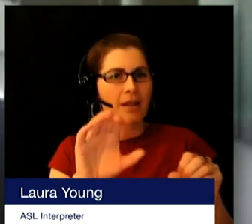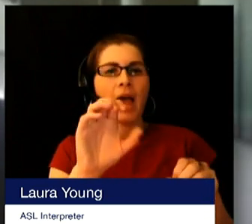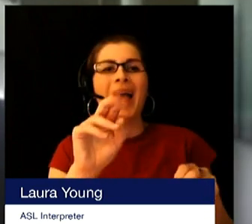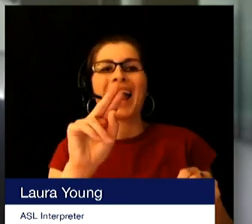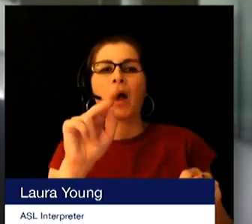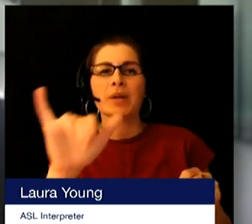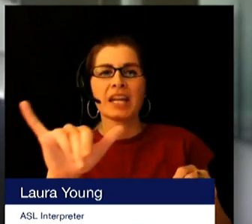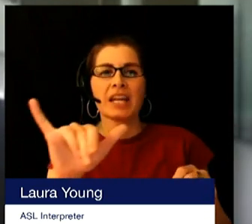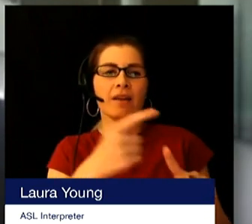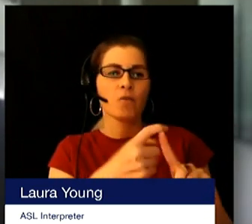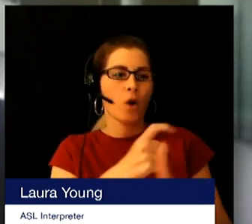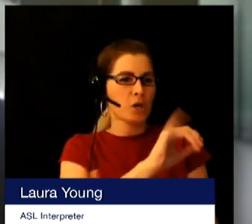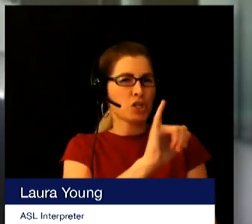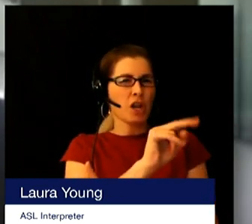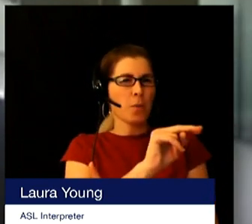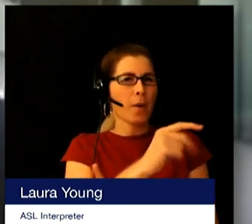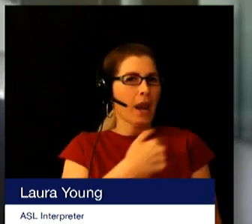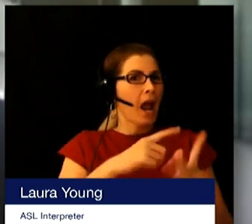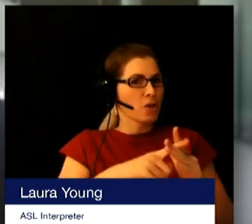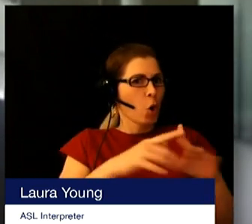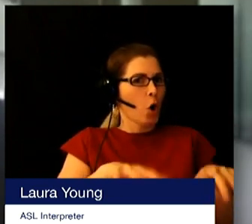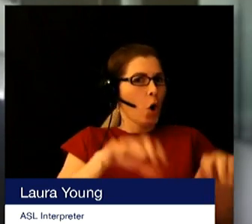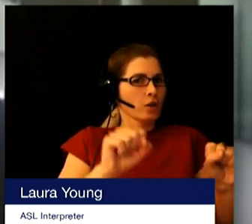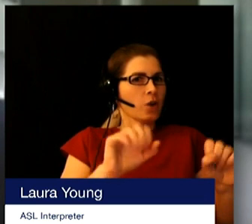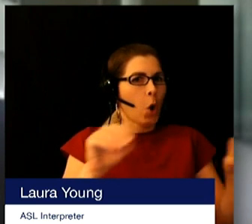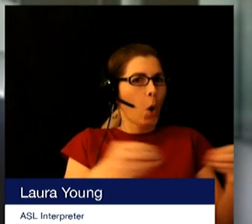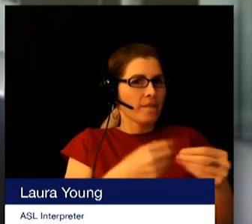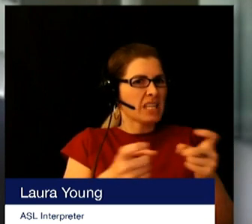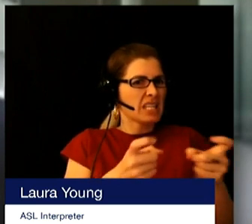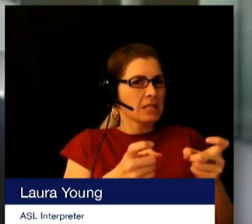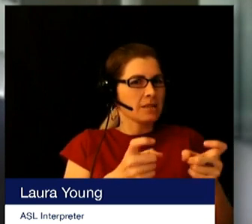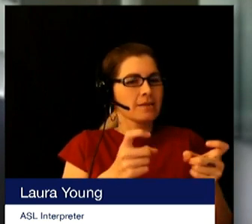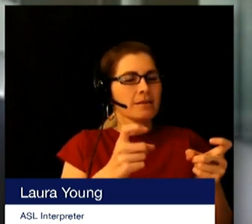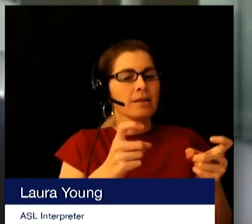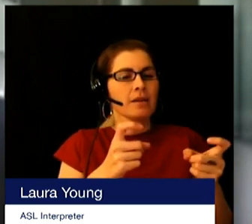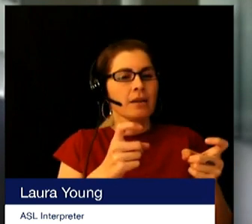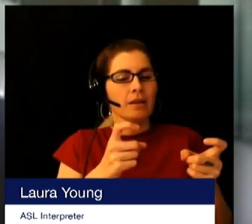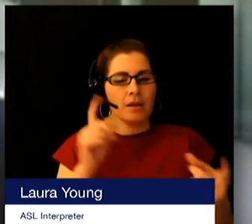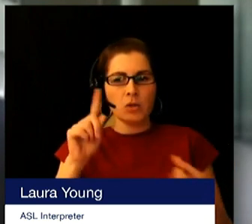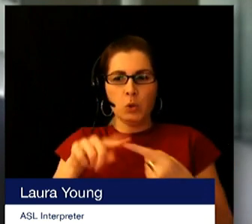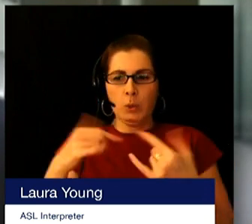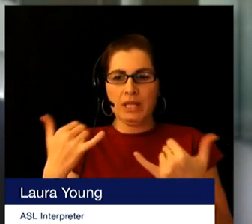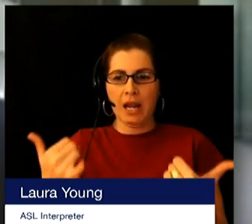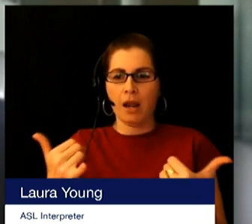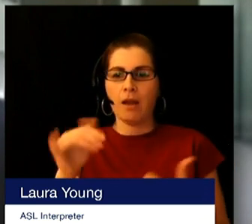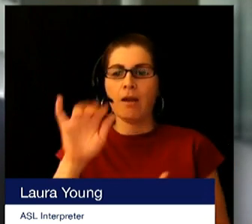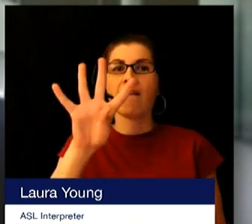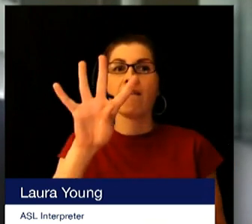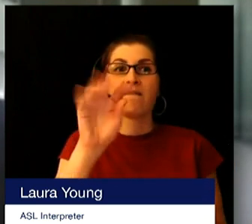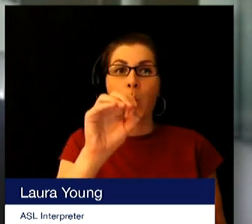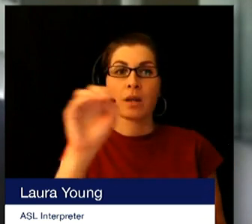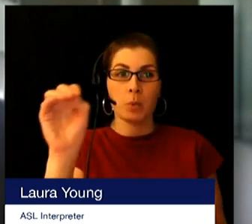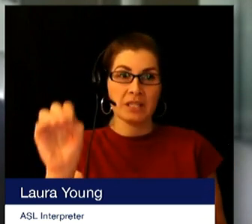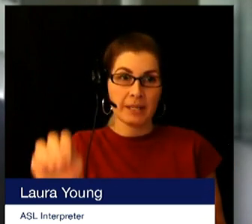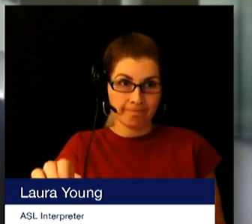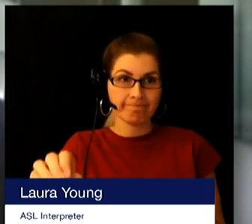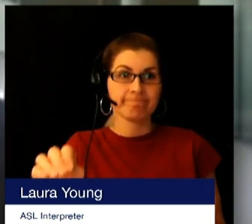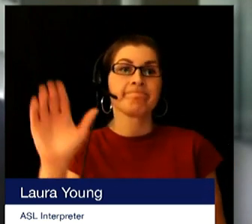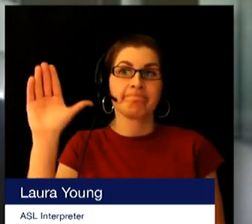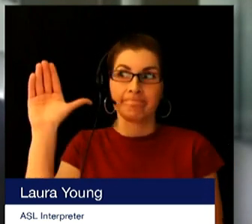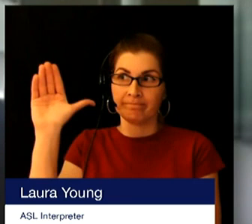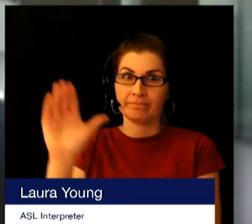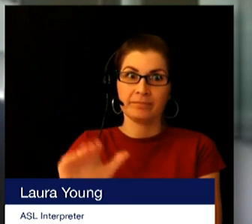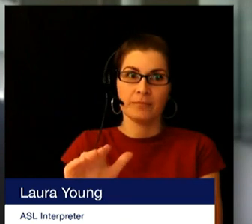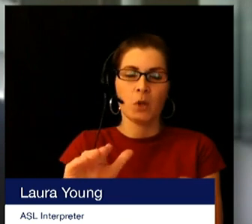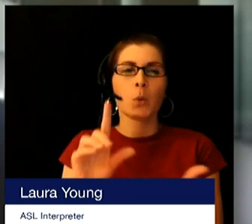from January when I took office till today by nearly 40%. And we did most of that